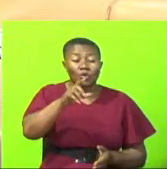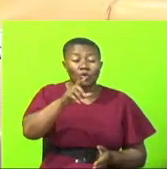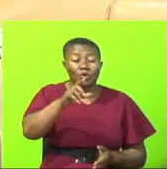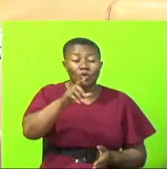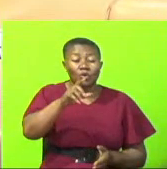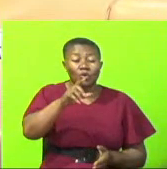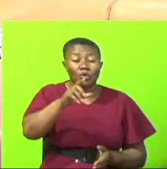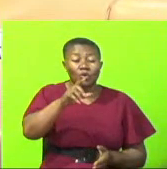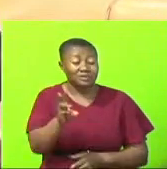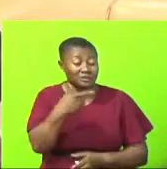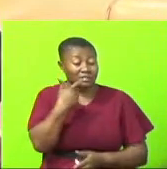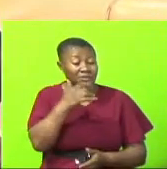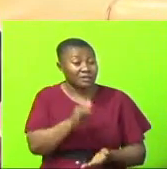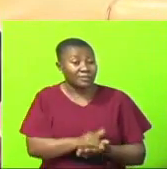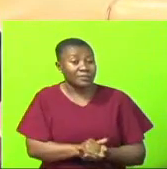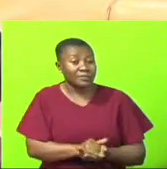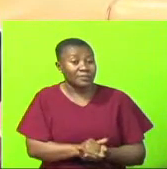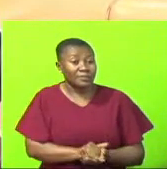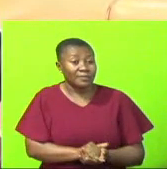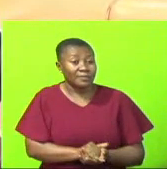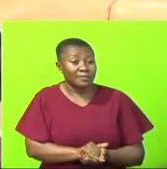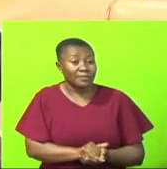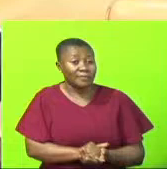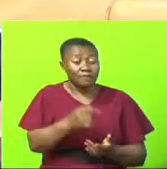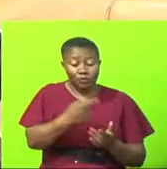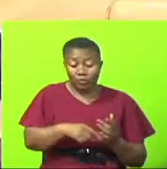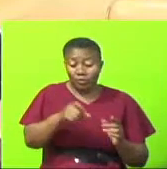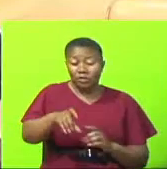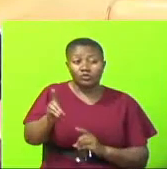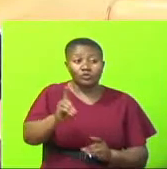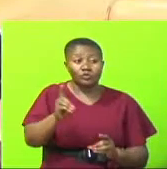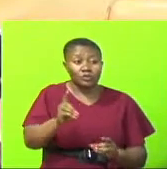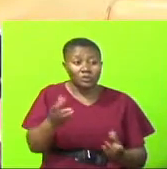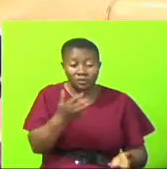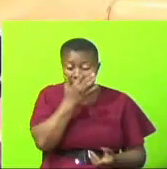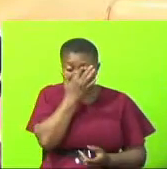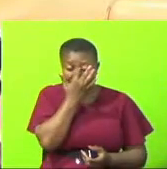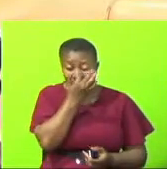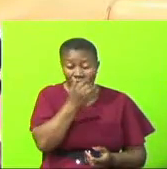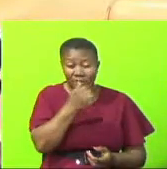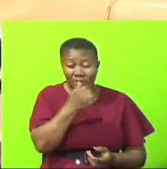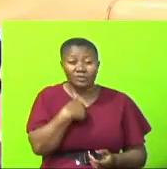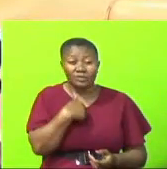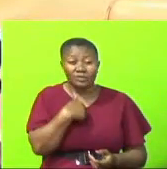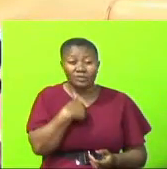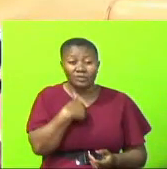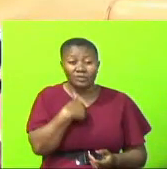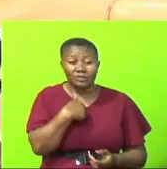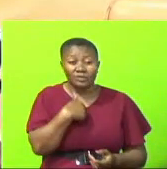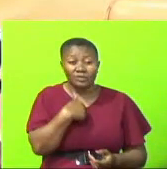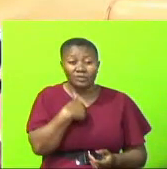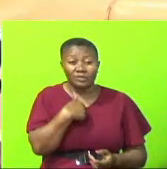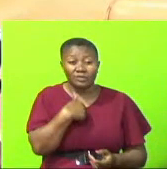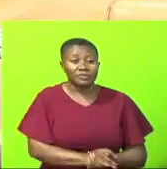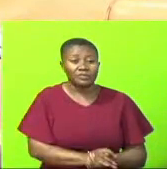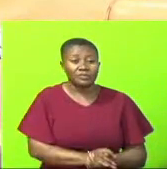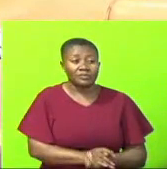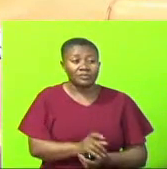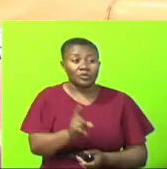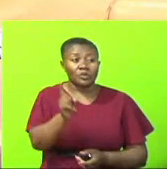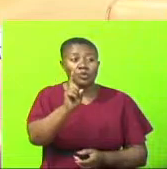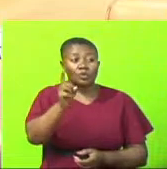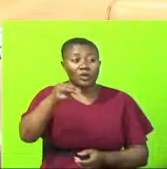93.6 states what he can do in this circular. It says, and I end by that quotation, where a member makes a